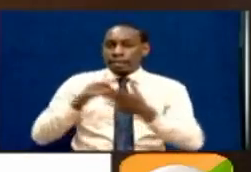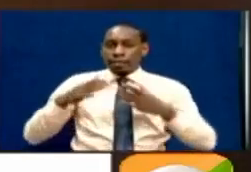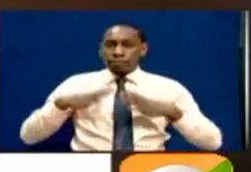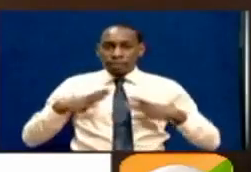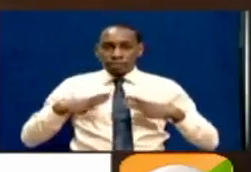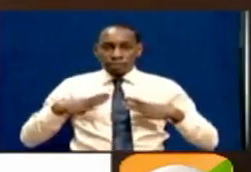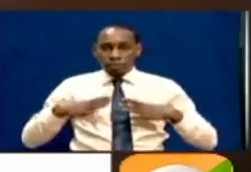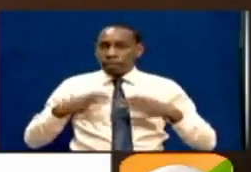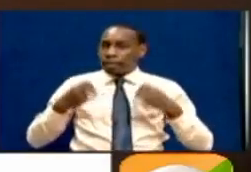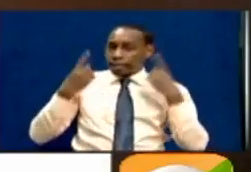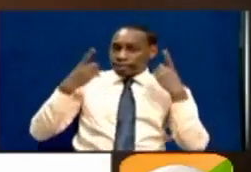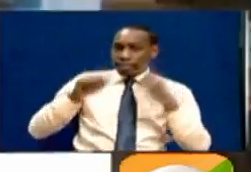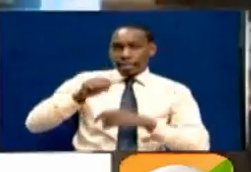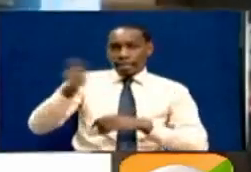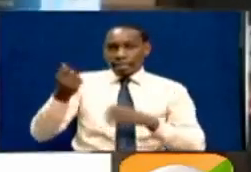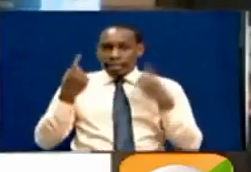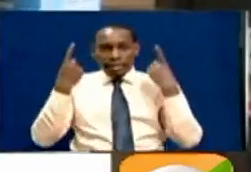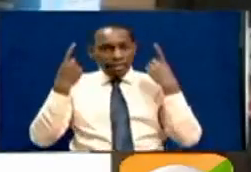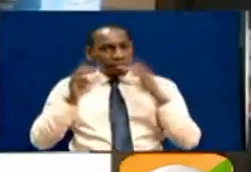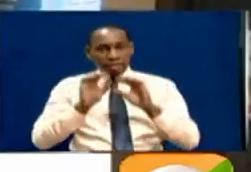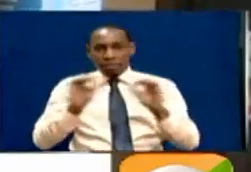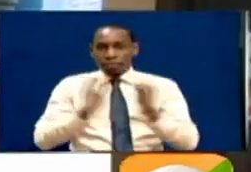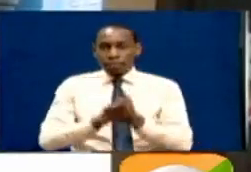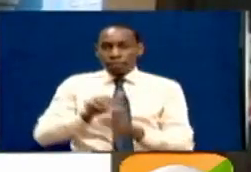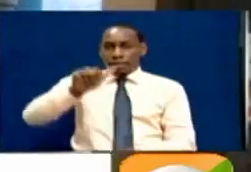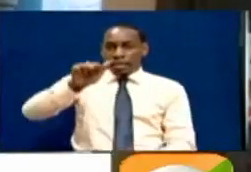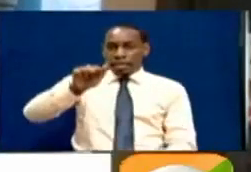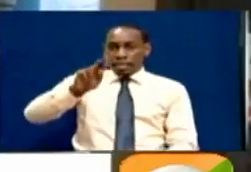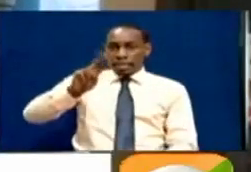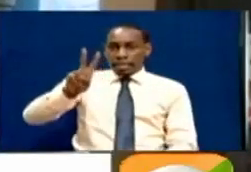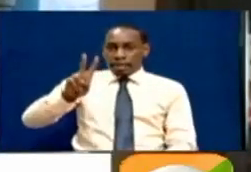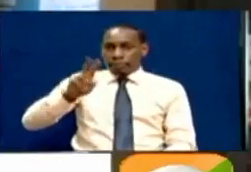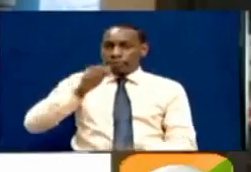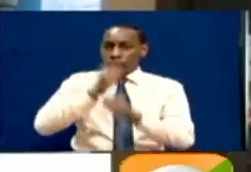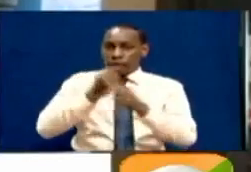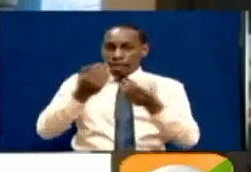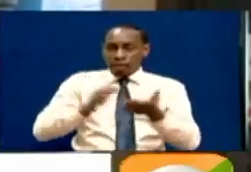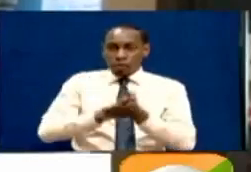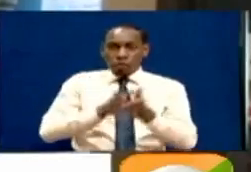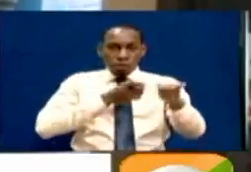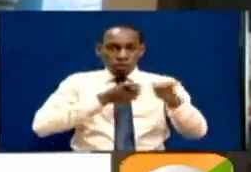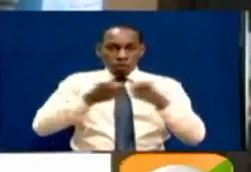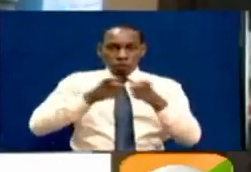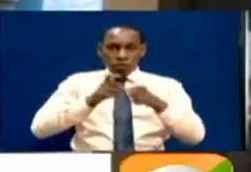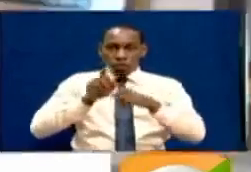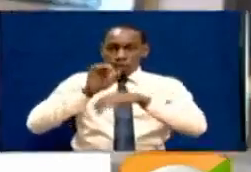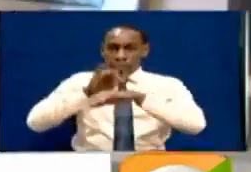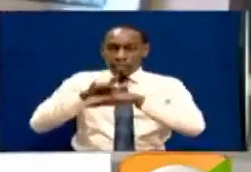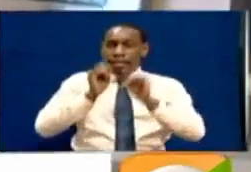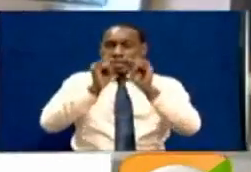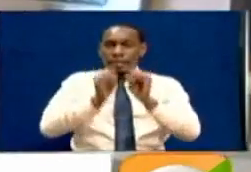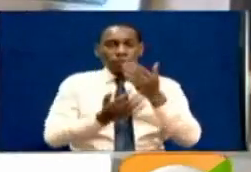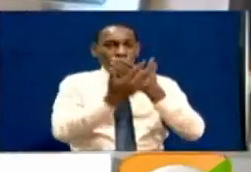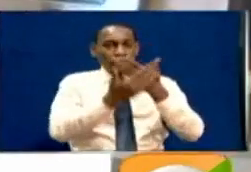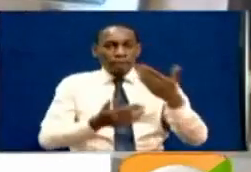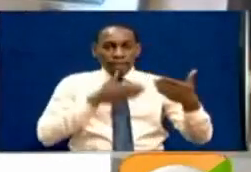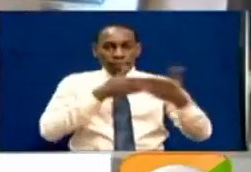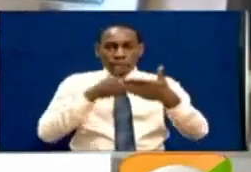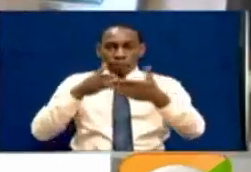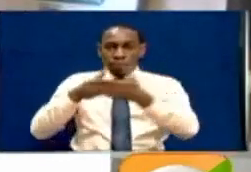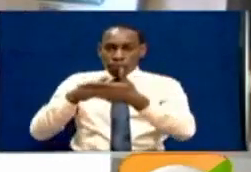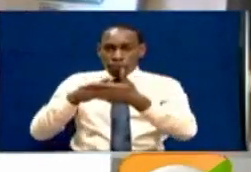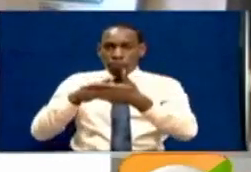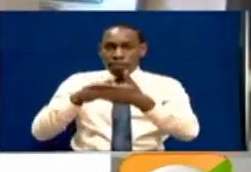wanakuwa understand na wenye au understand. Anti-retroviral therapy works by suppressing the viral load in infected blood by blocking